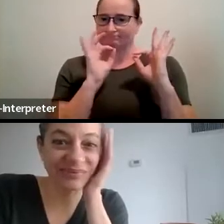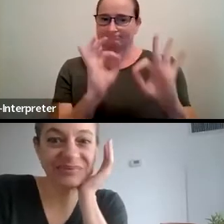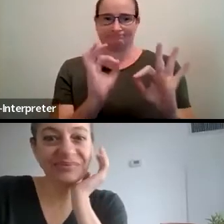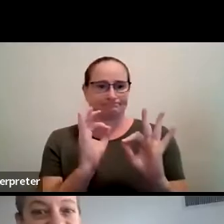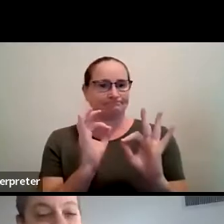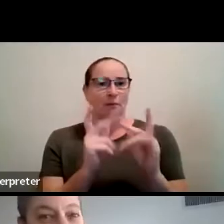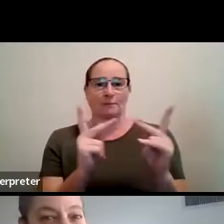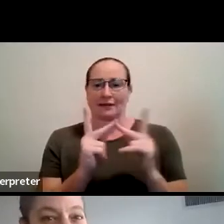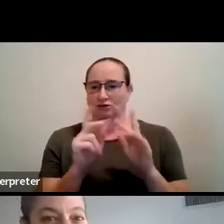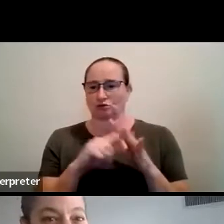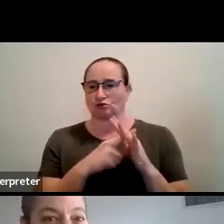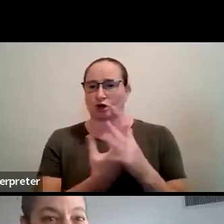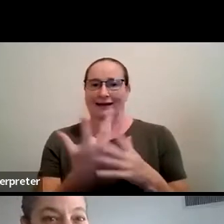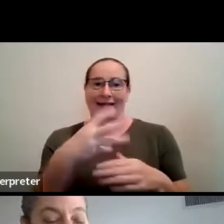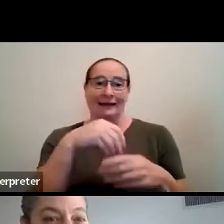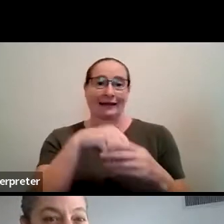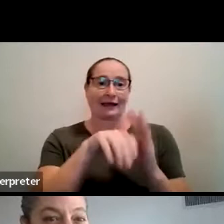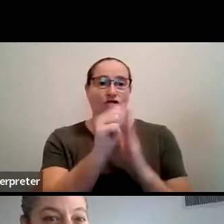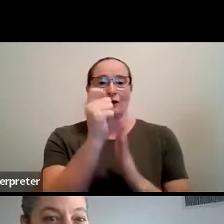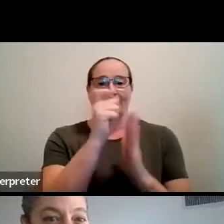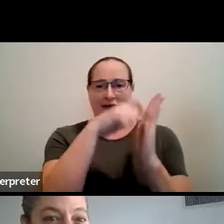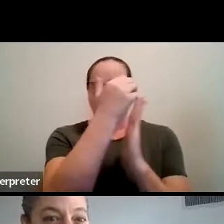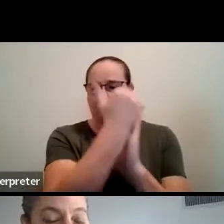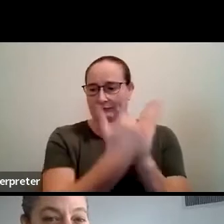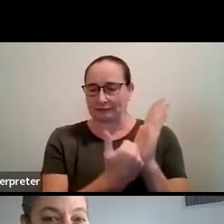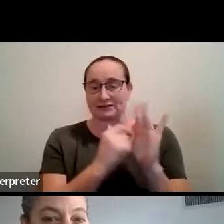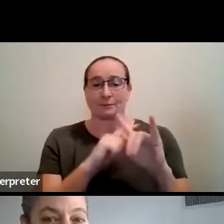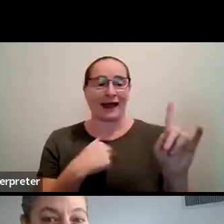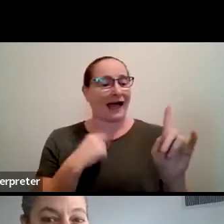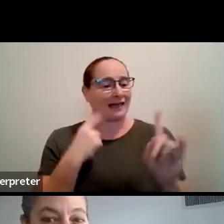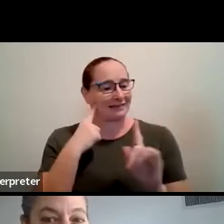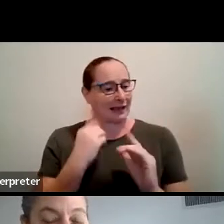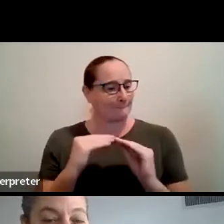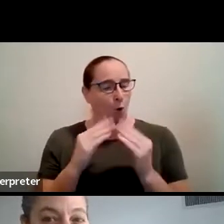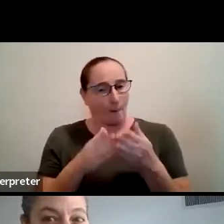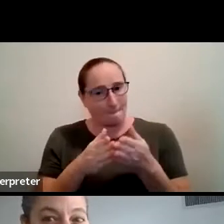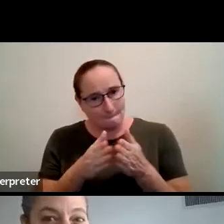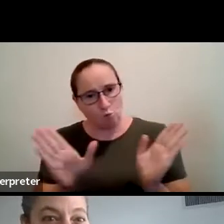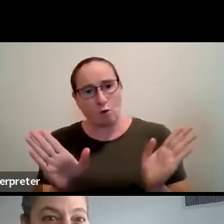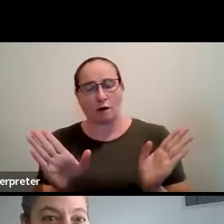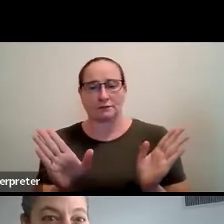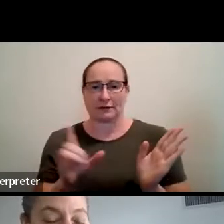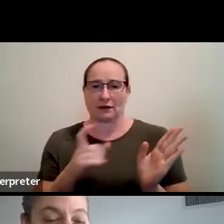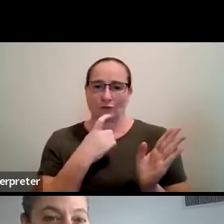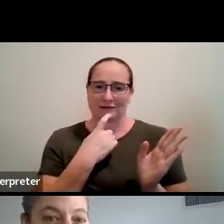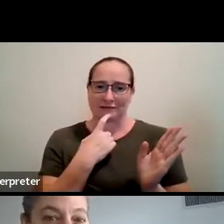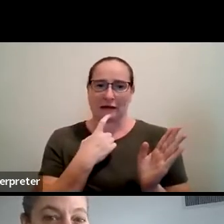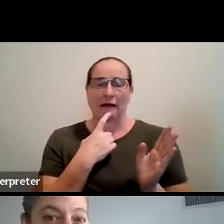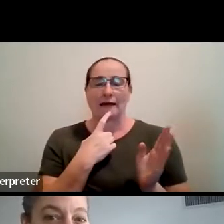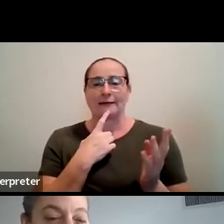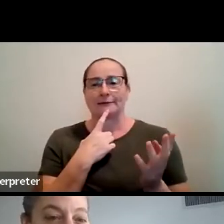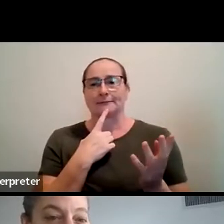So engaging with the checklist. But I think a little bit more broadly, what I would say is that